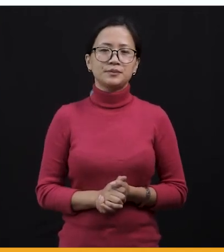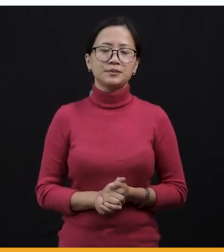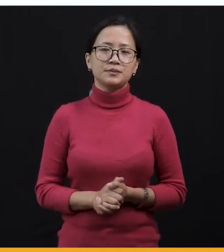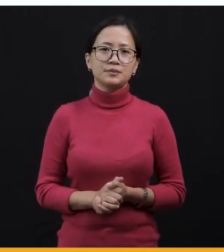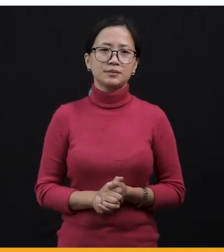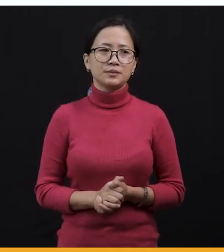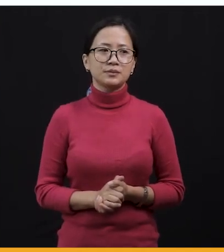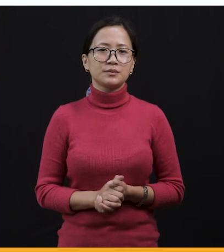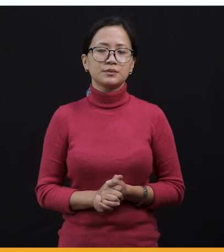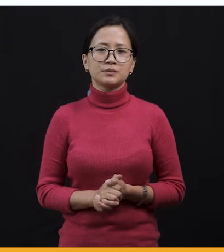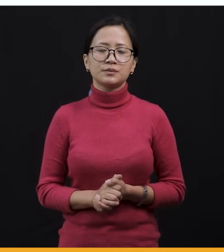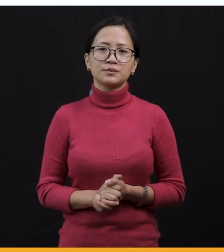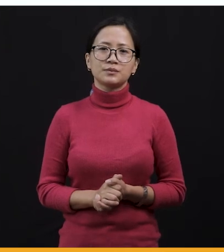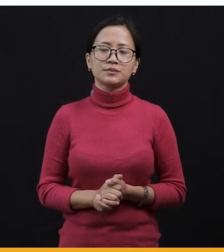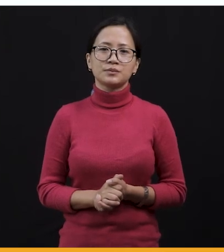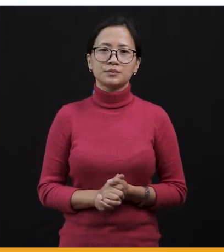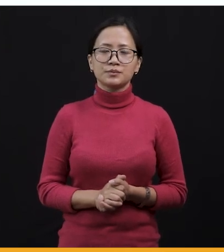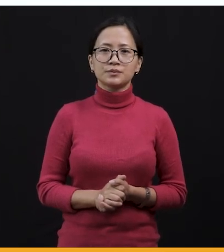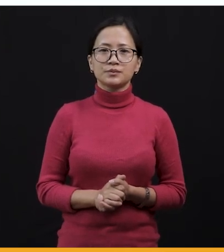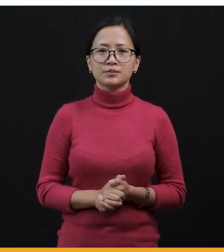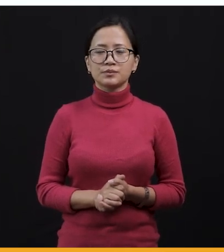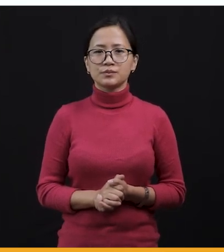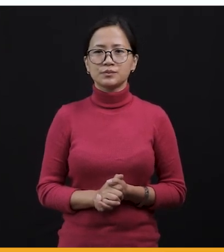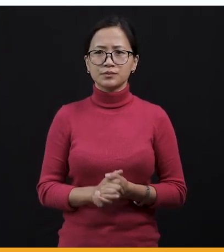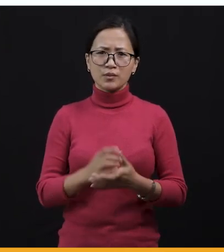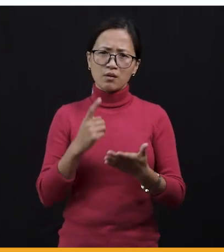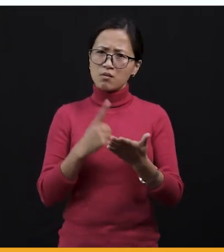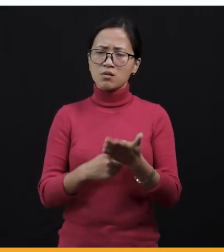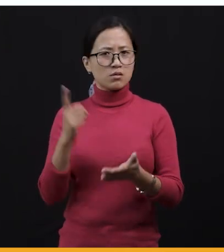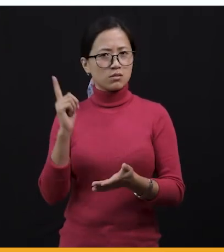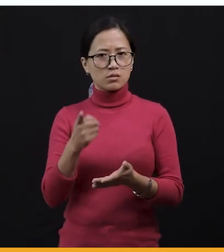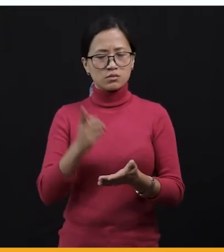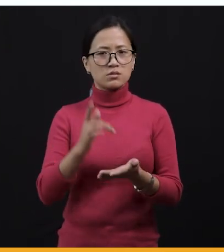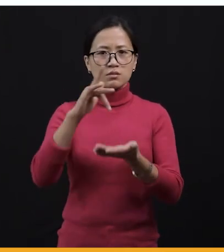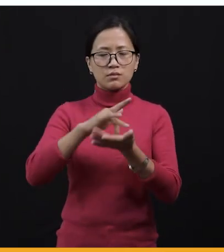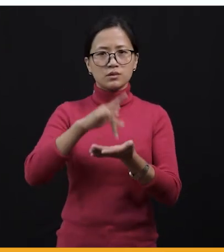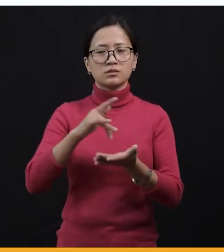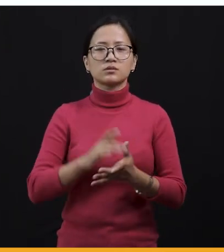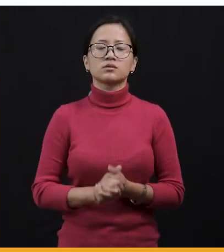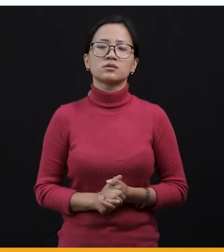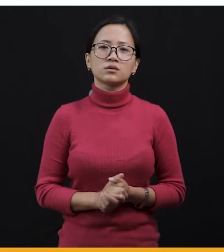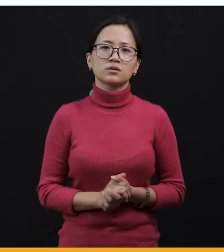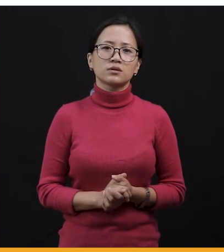Okay? Where this is a restricted place.